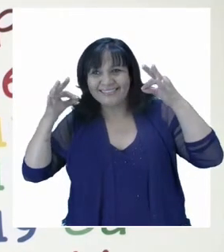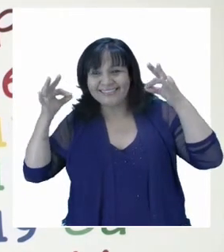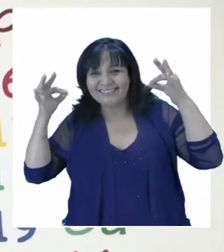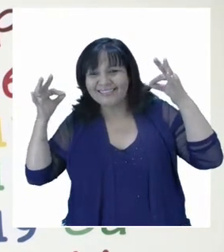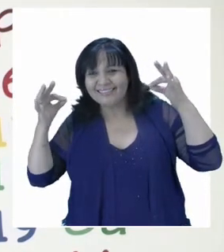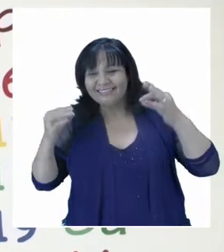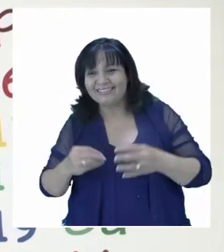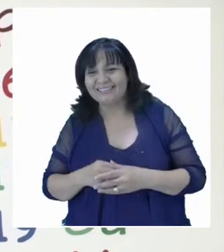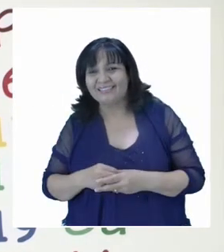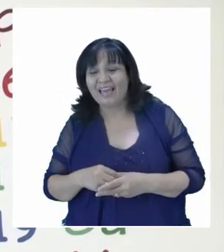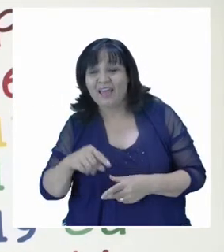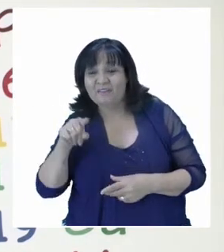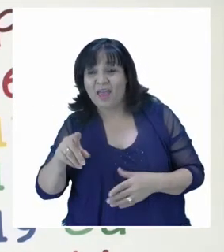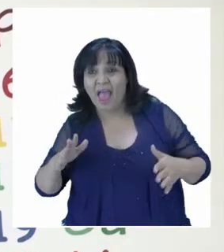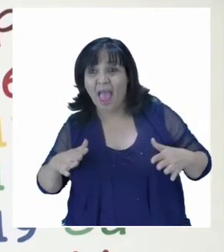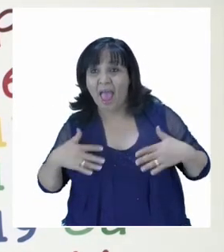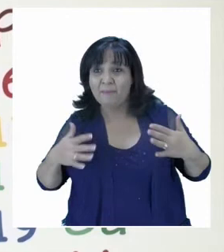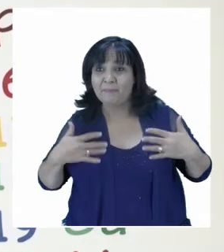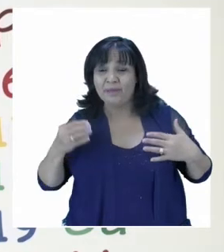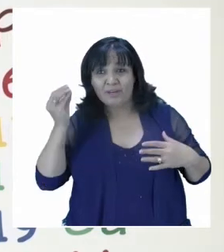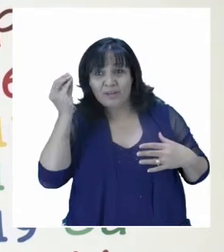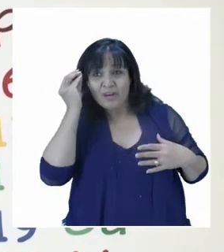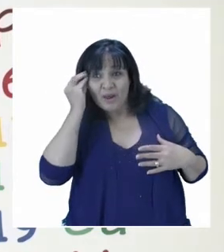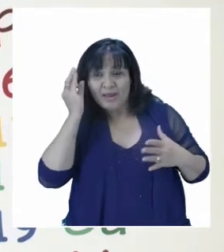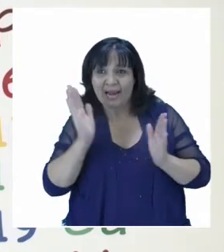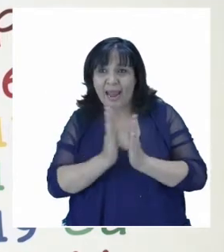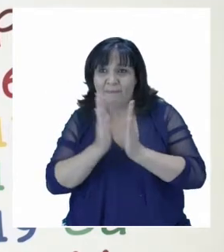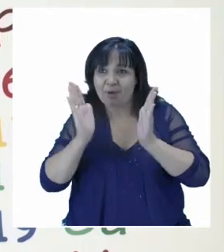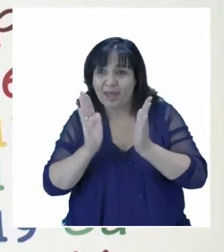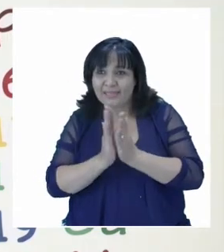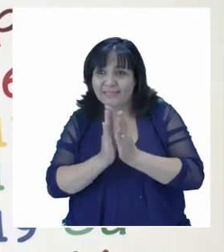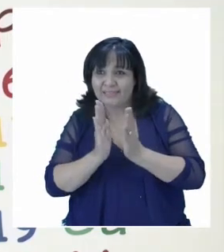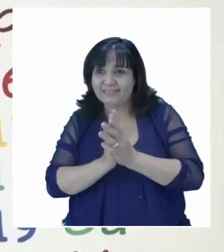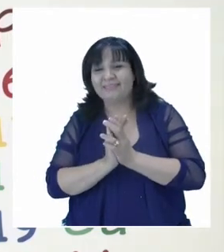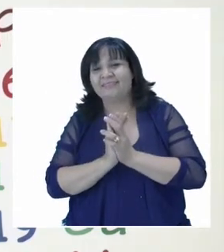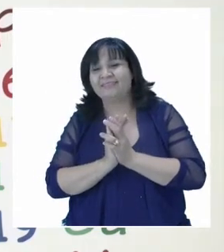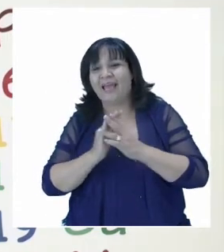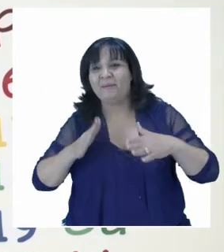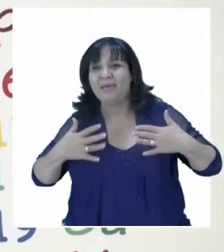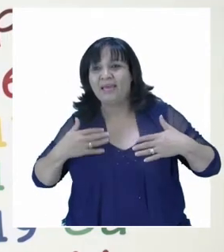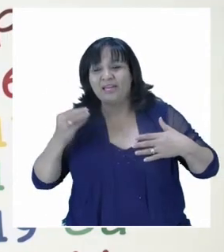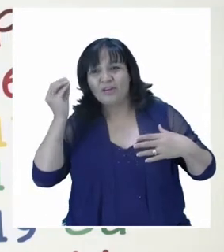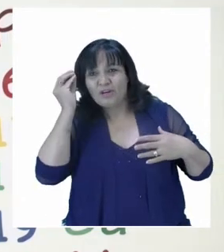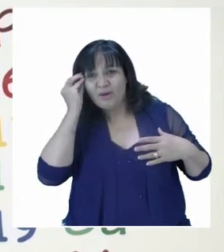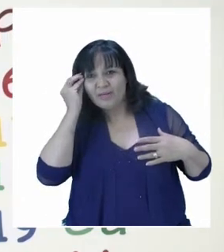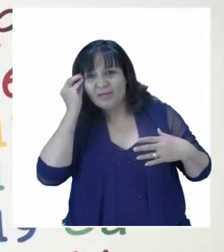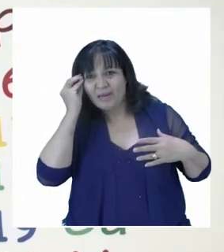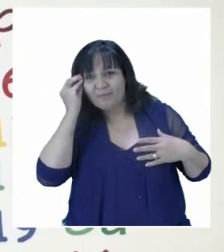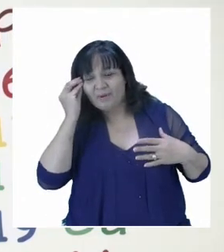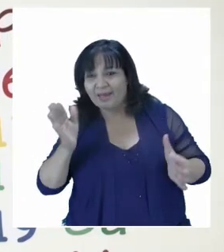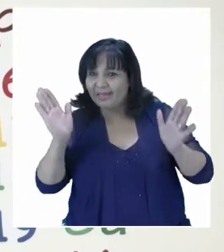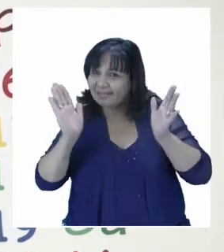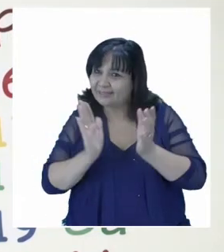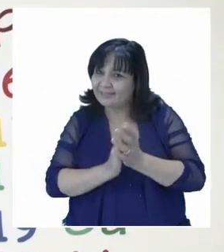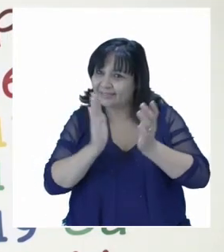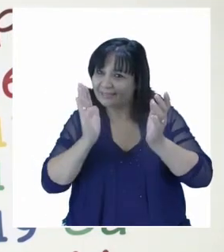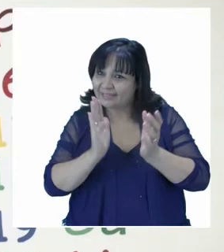song. If you're happy and you know, clap your hands. If you're happy and you know, clap your